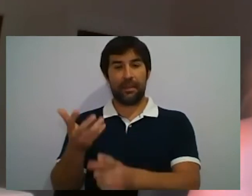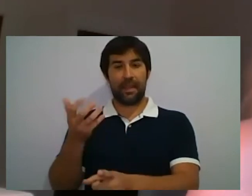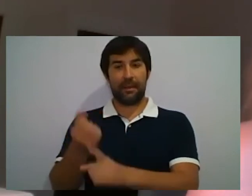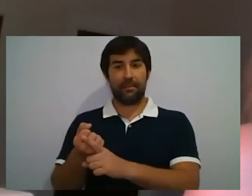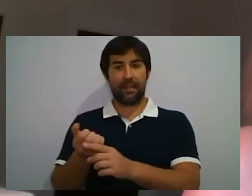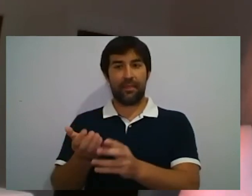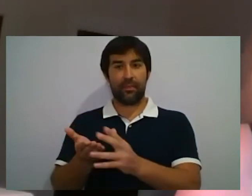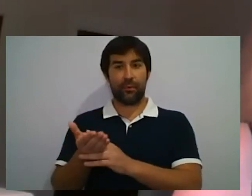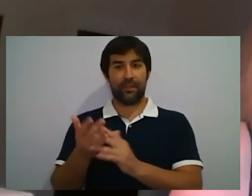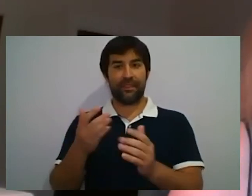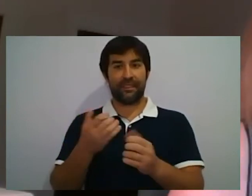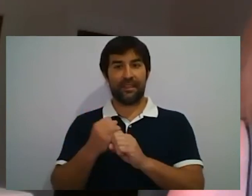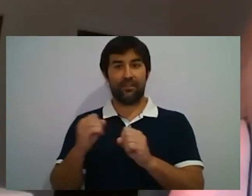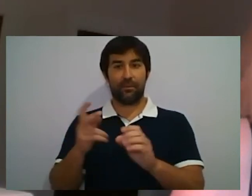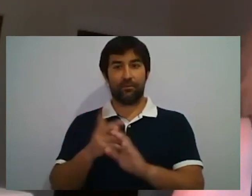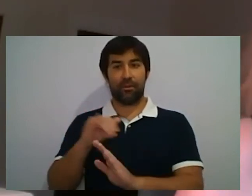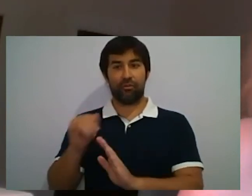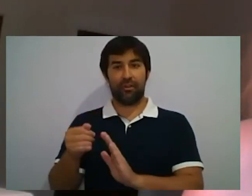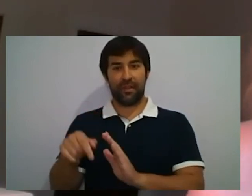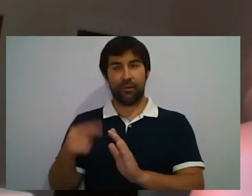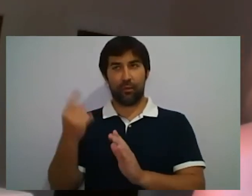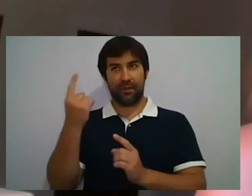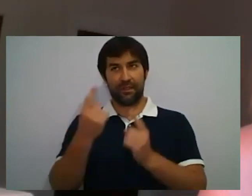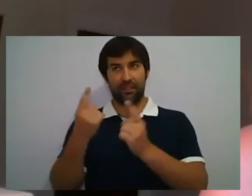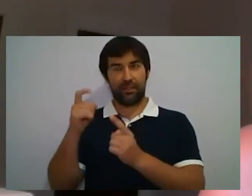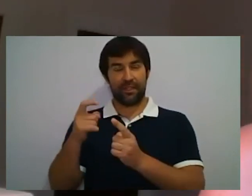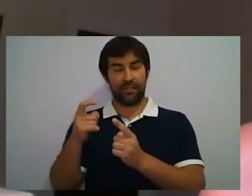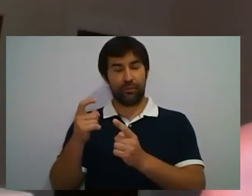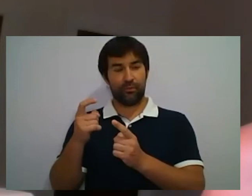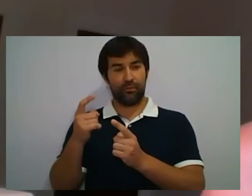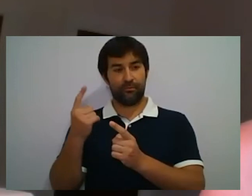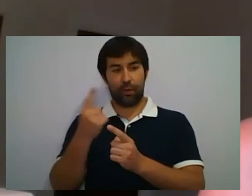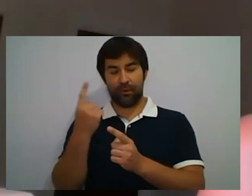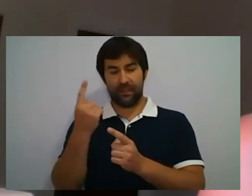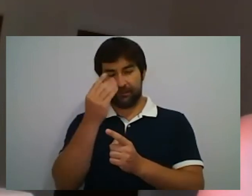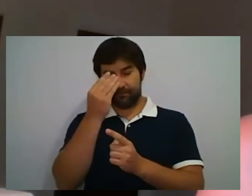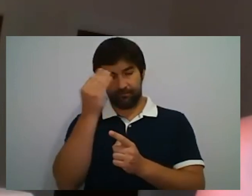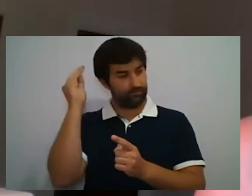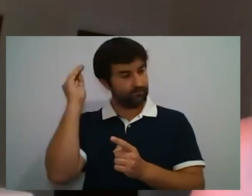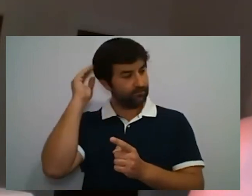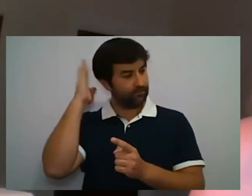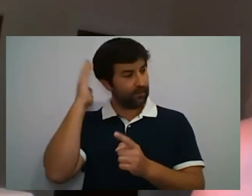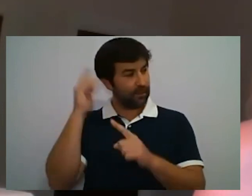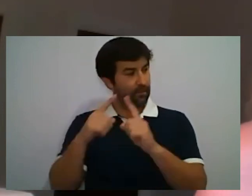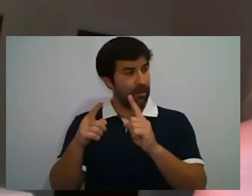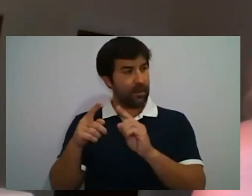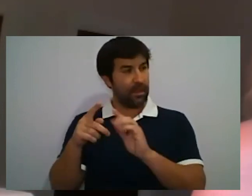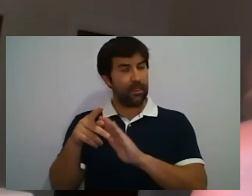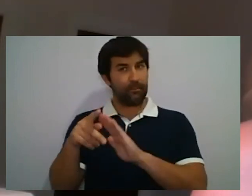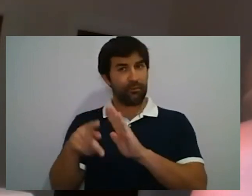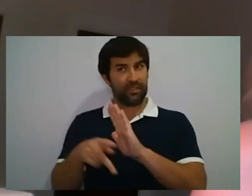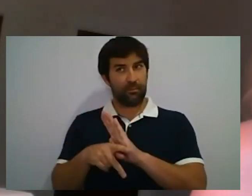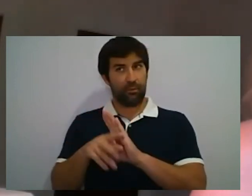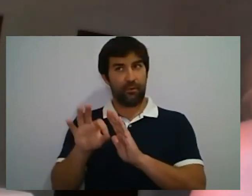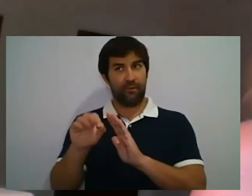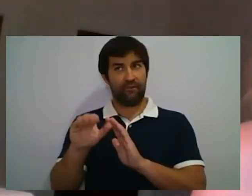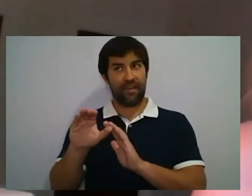speed bumps are not legal on city streets. Speed bumps are what you might encounter in